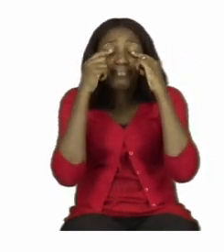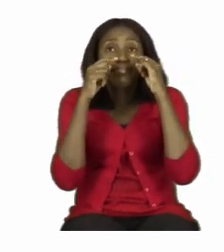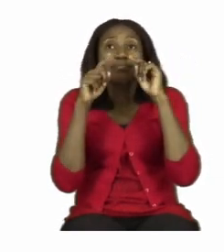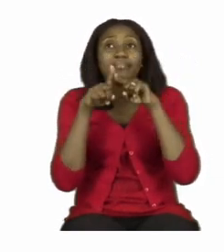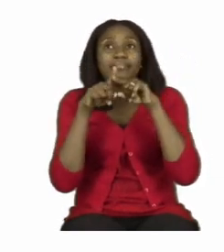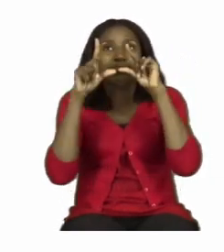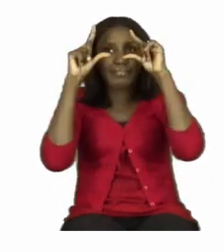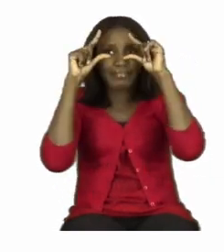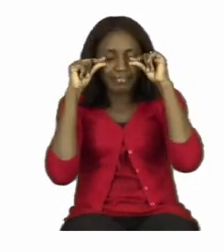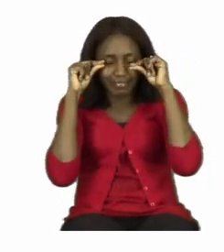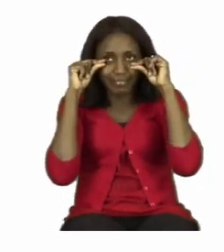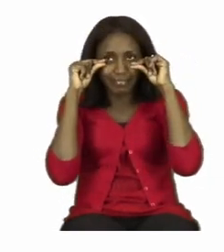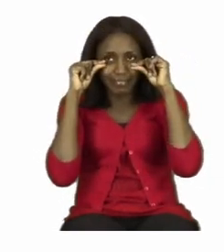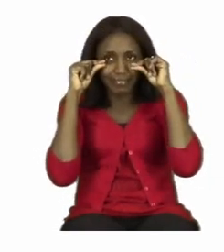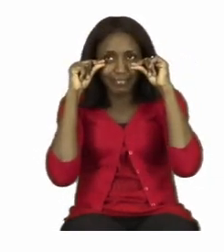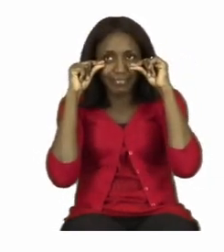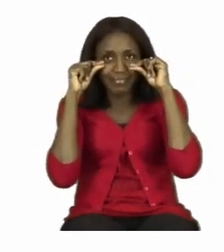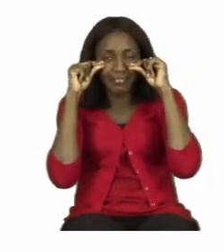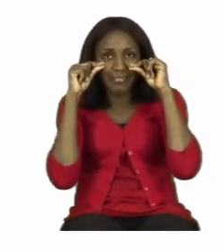closed?